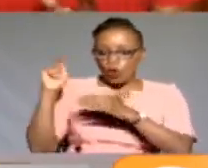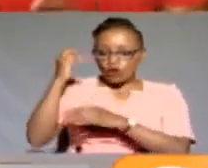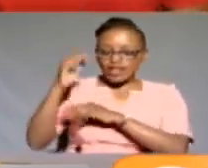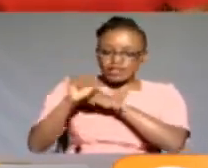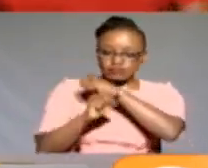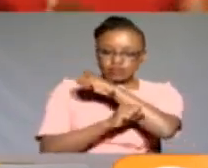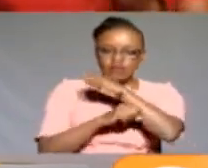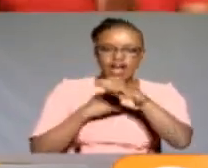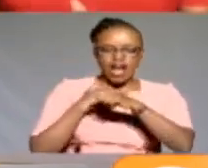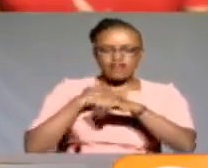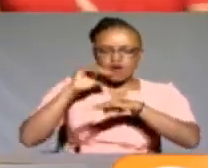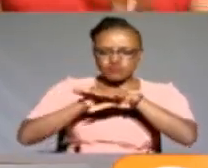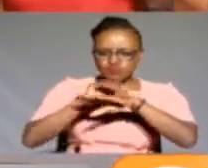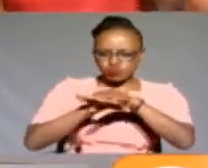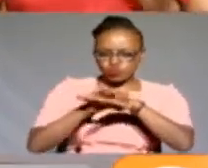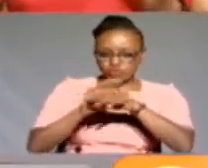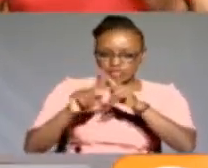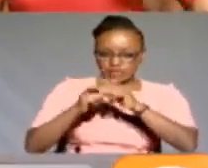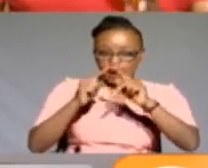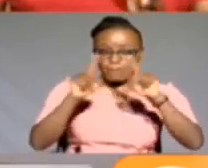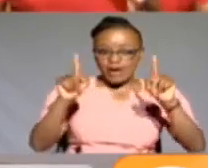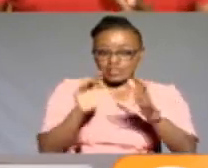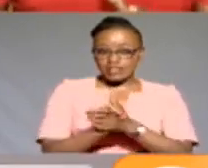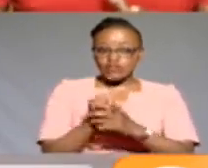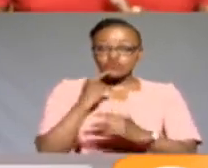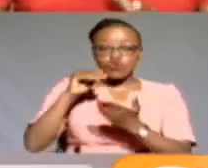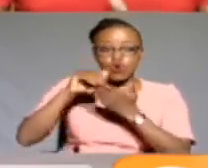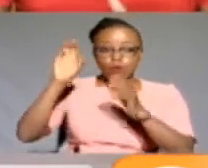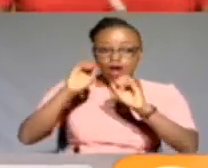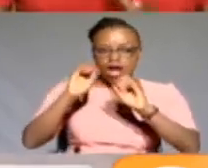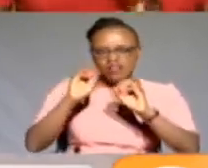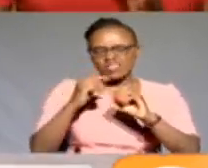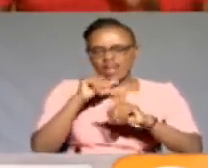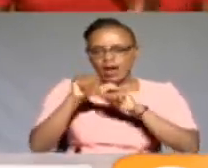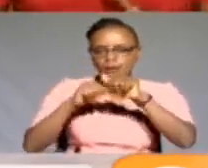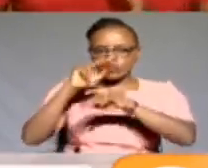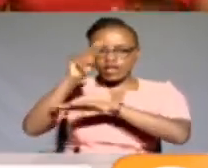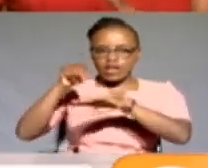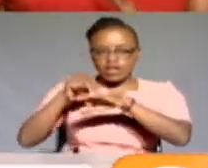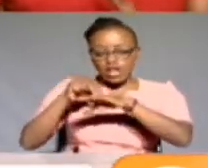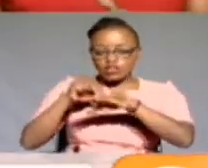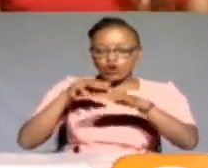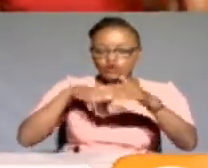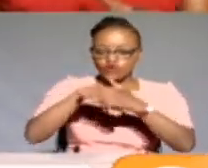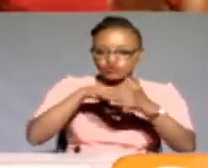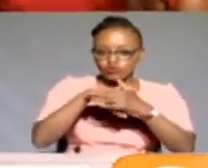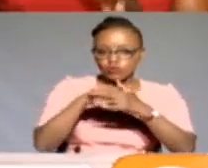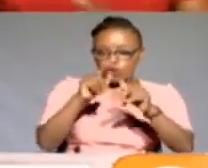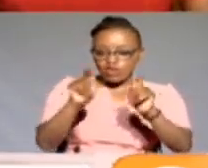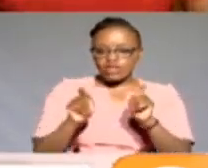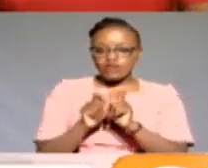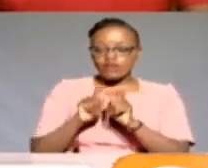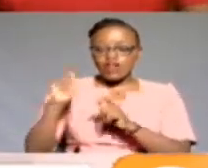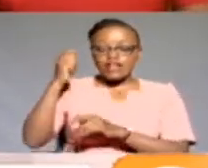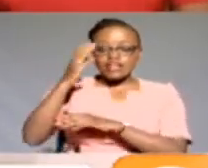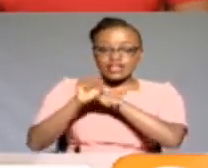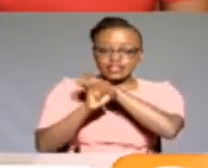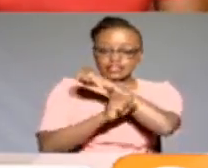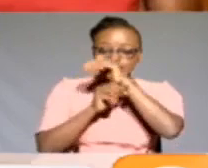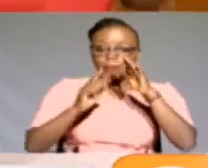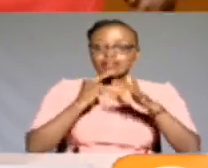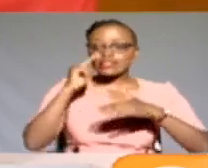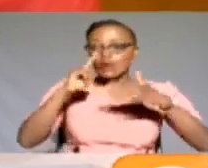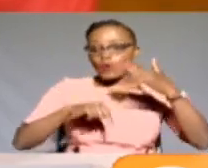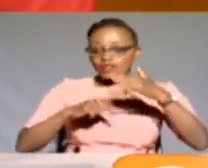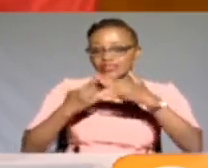will have a solid start. But, Victoria, let me not talk much about the national football team. Let's listen to what the Kenyan fans had to say ahead